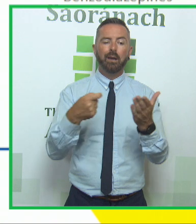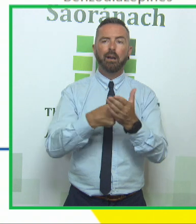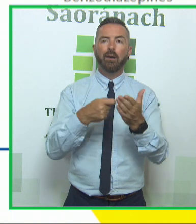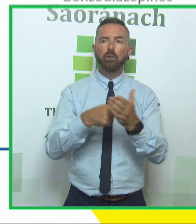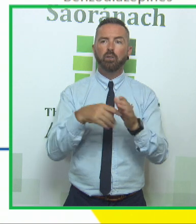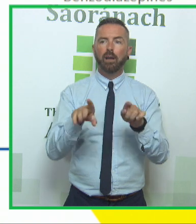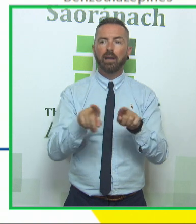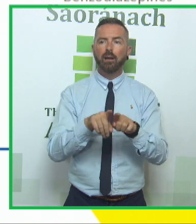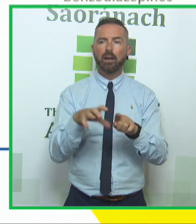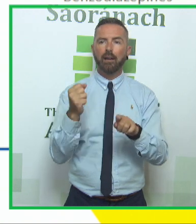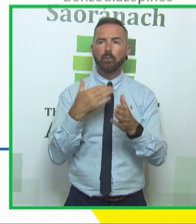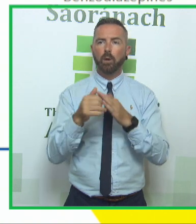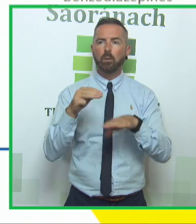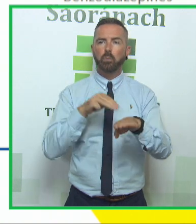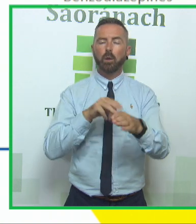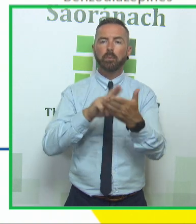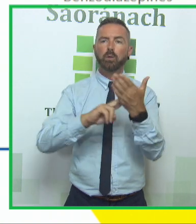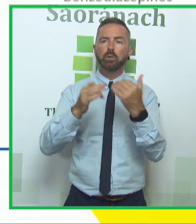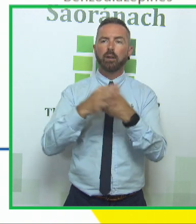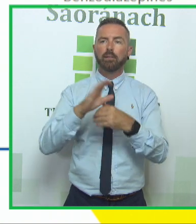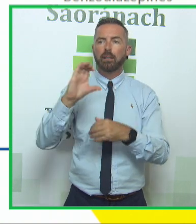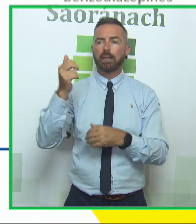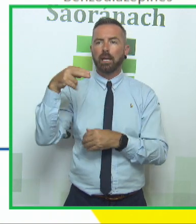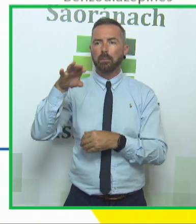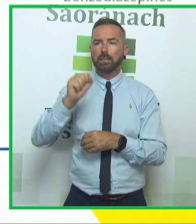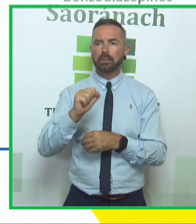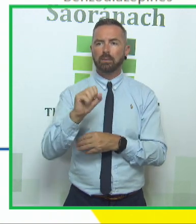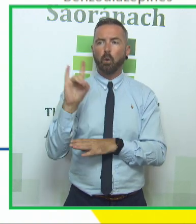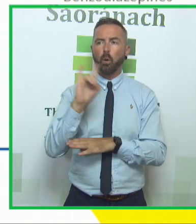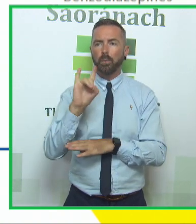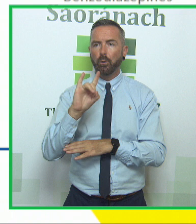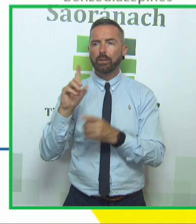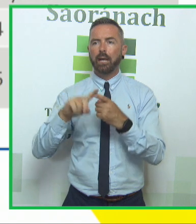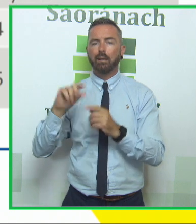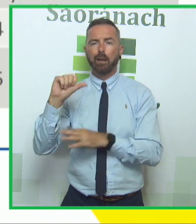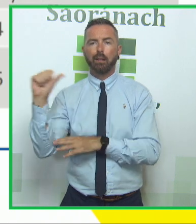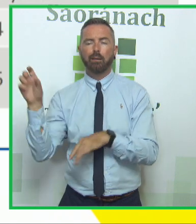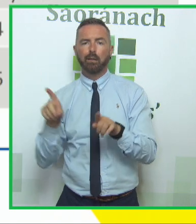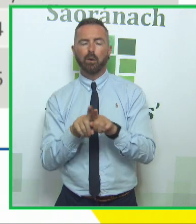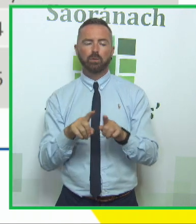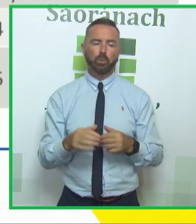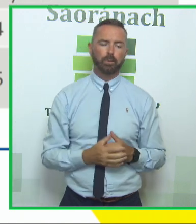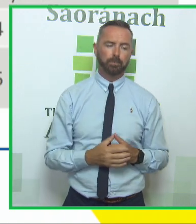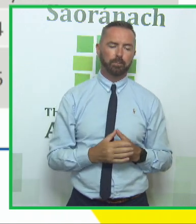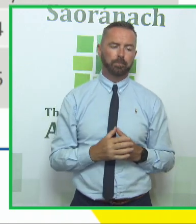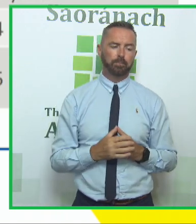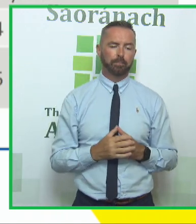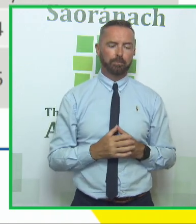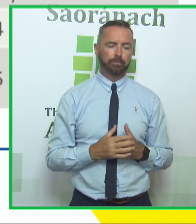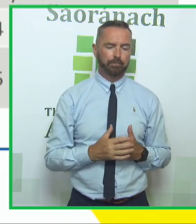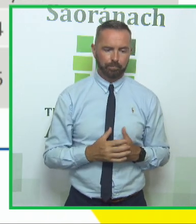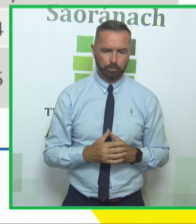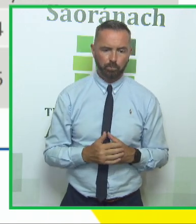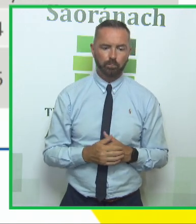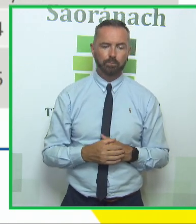benzos, there was also problematic use of cannabis, opioids, and alcohol as well. What we have here